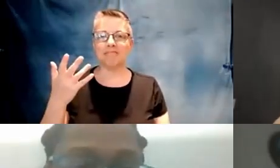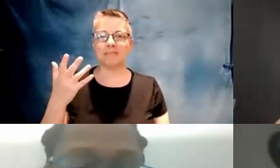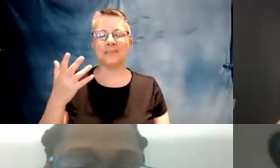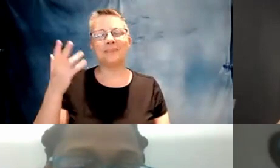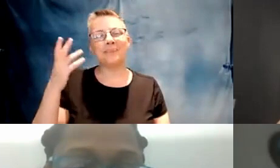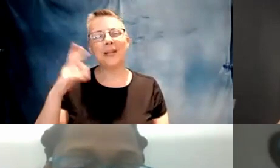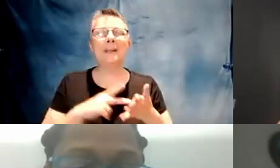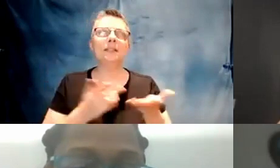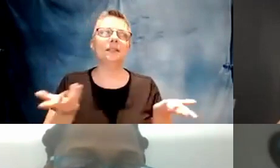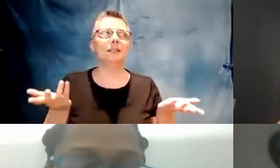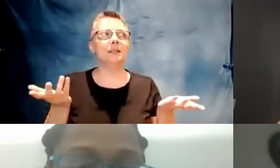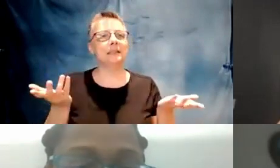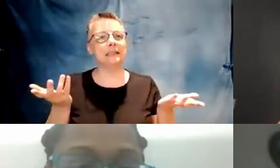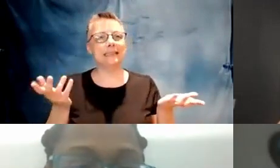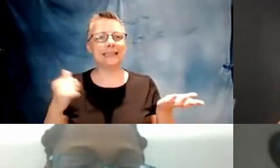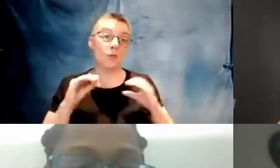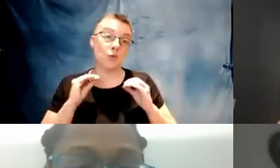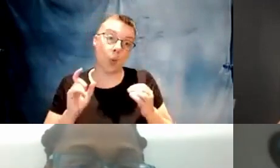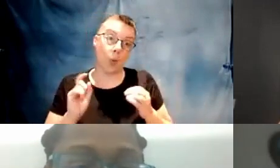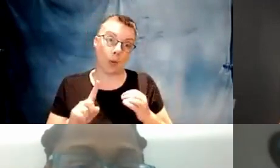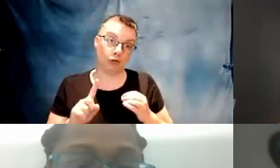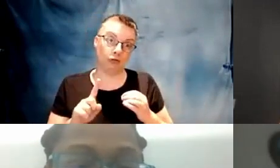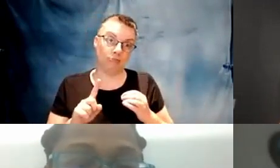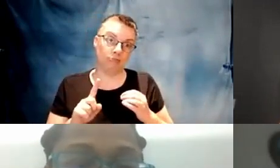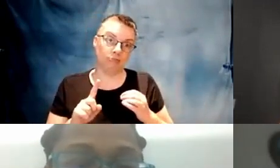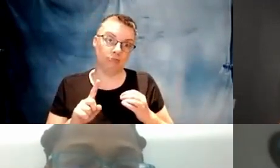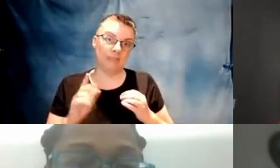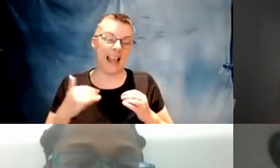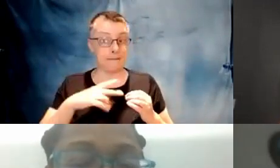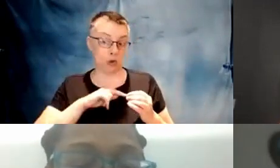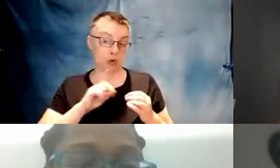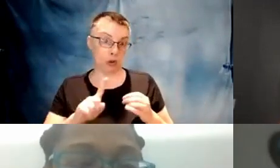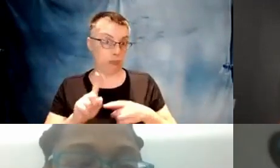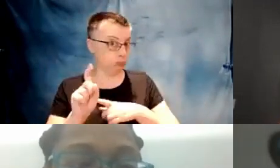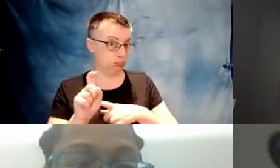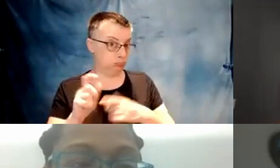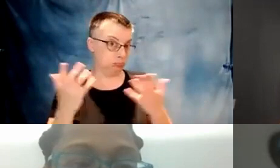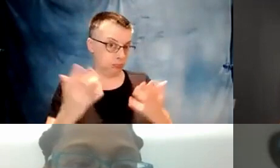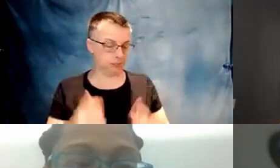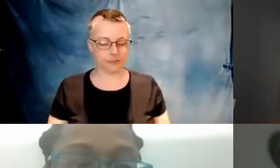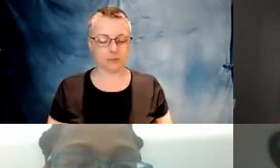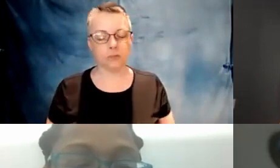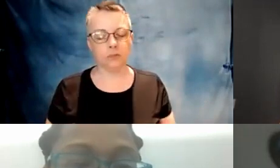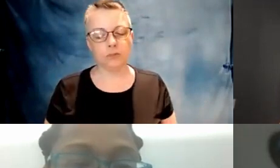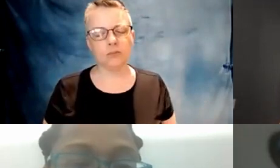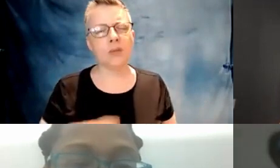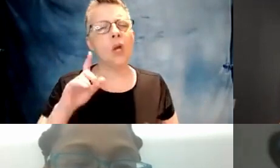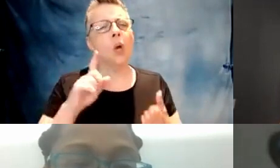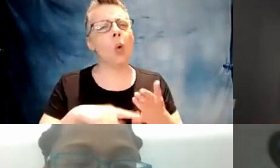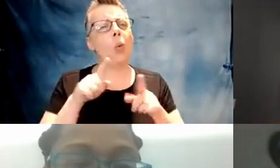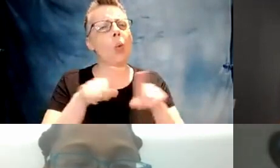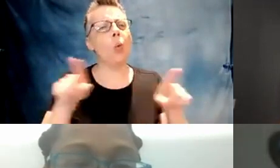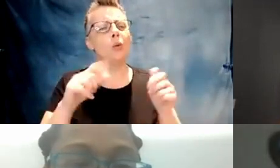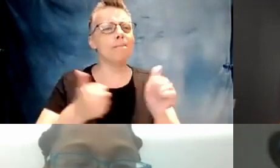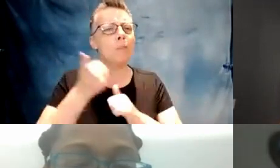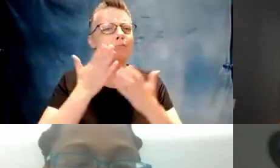I guess I don't have a question that we've like worked on, but I have my personal question. I guess, what are you most grateful